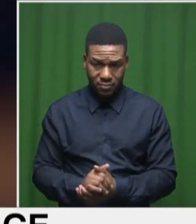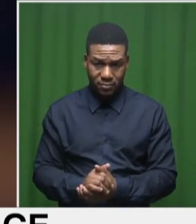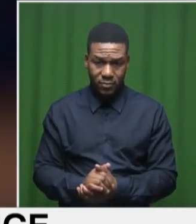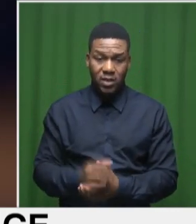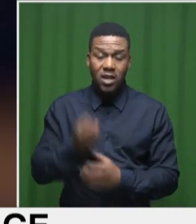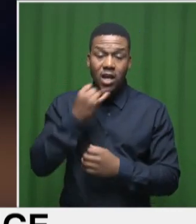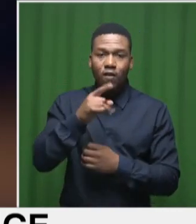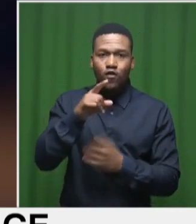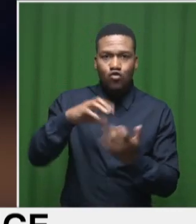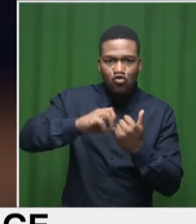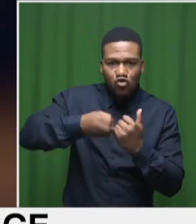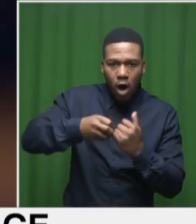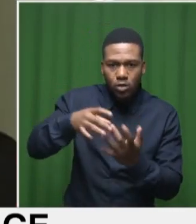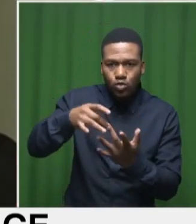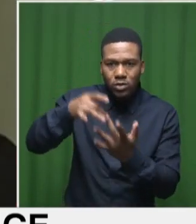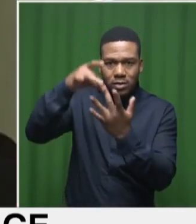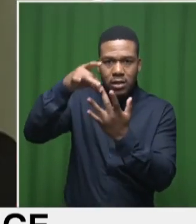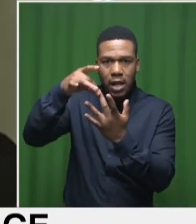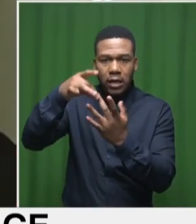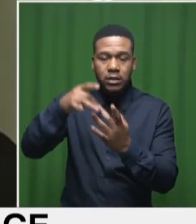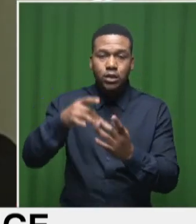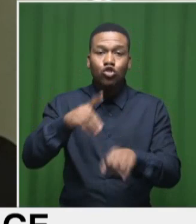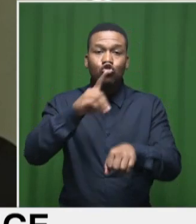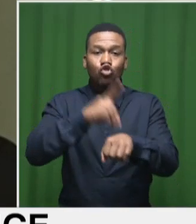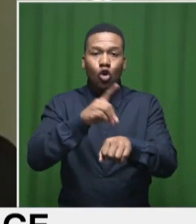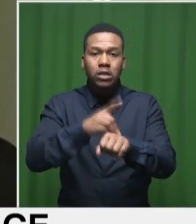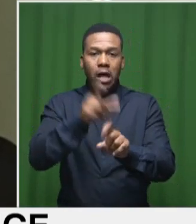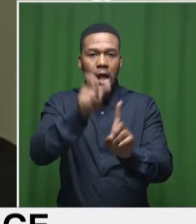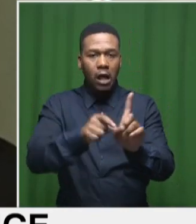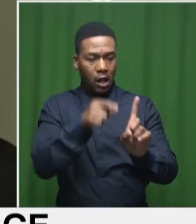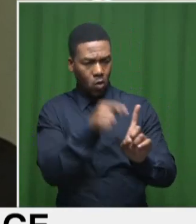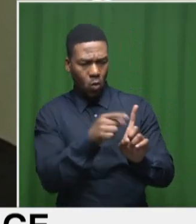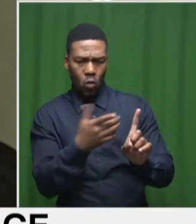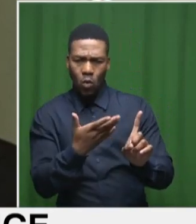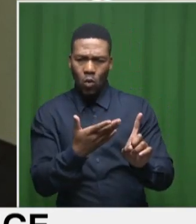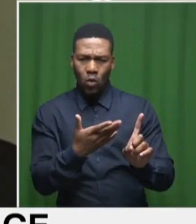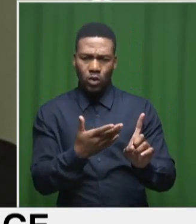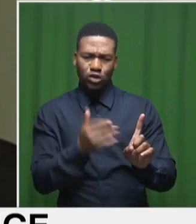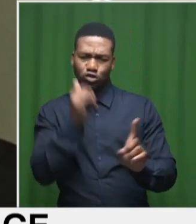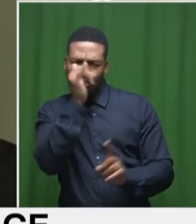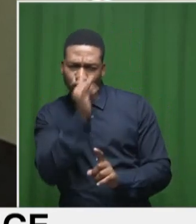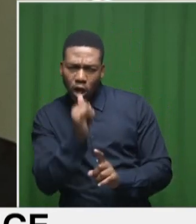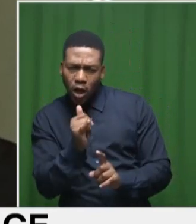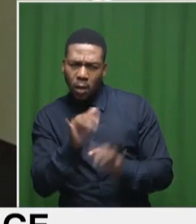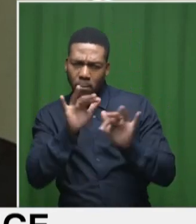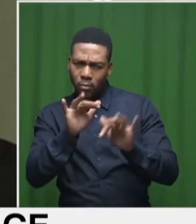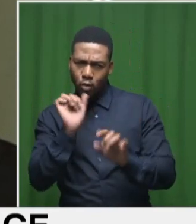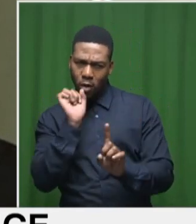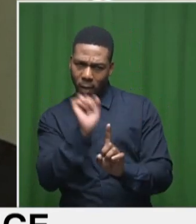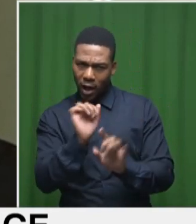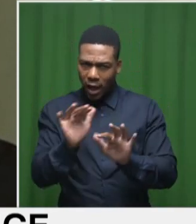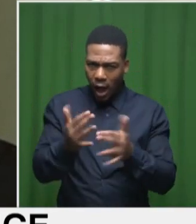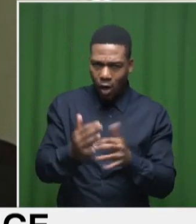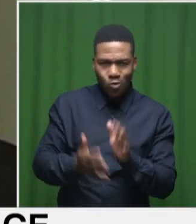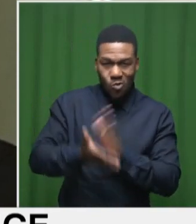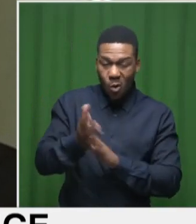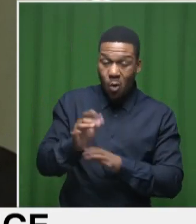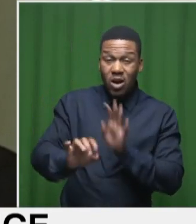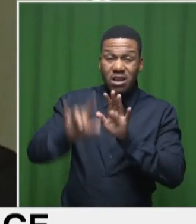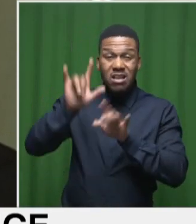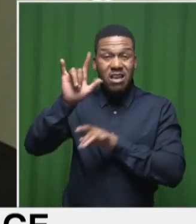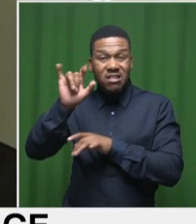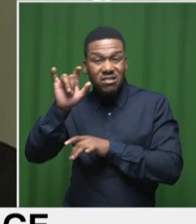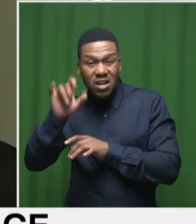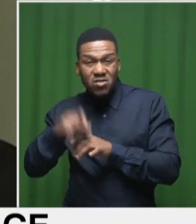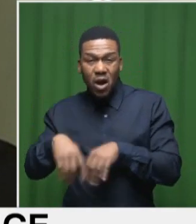doctor, look at their patients, try to meet their patients. Don't go simply by what you see on social media. You know, it's too